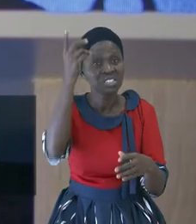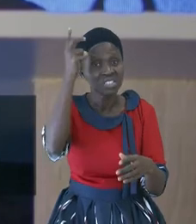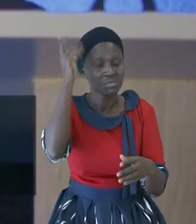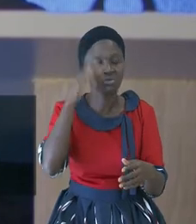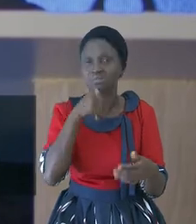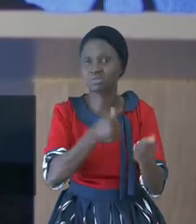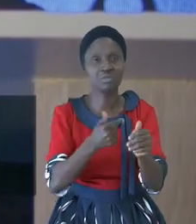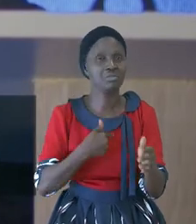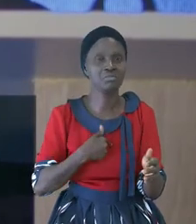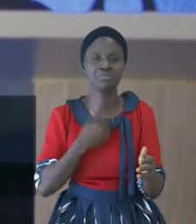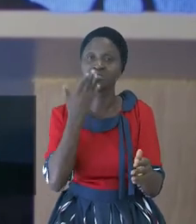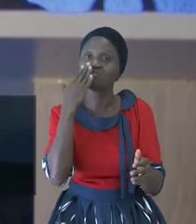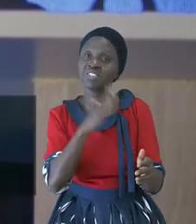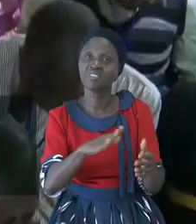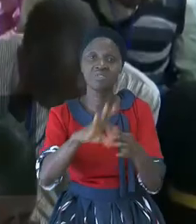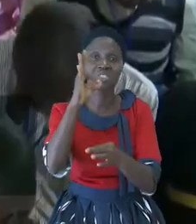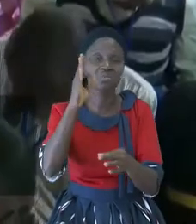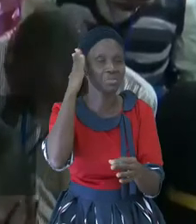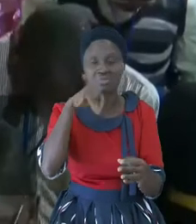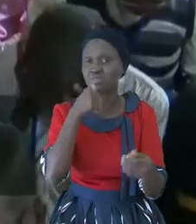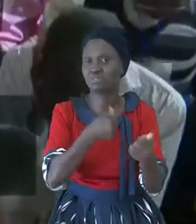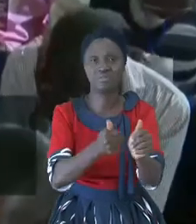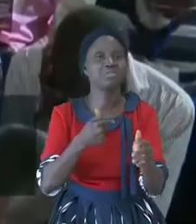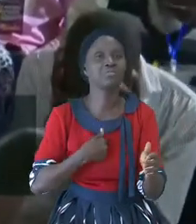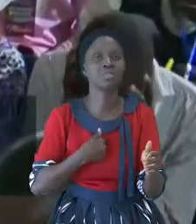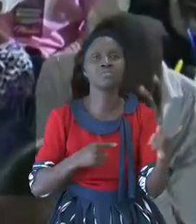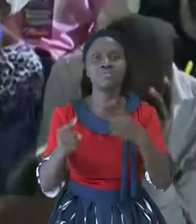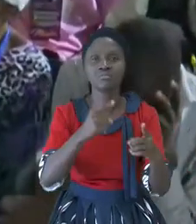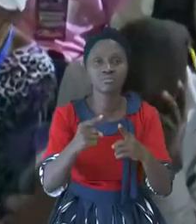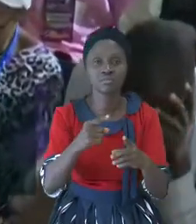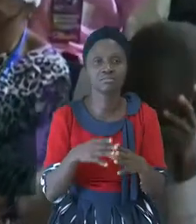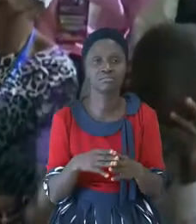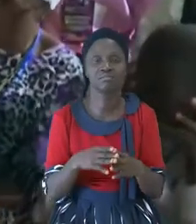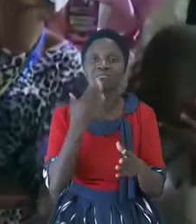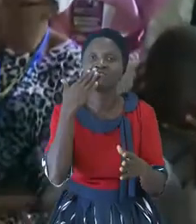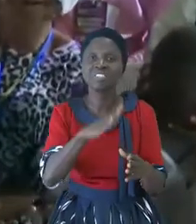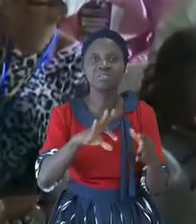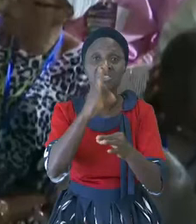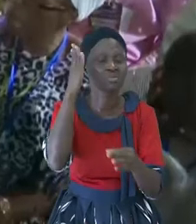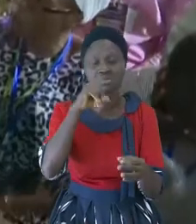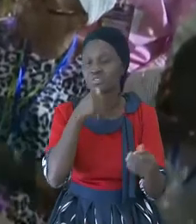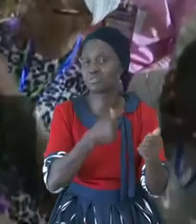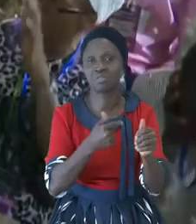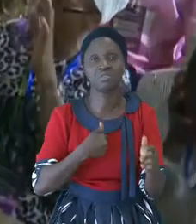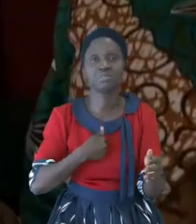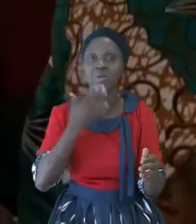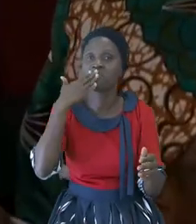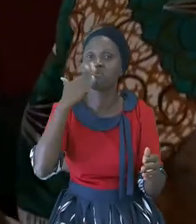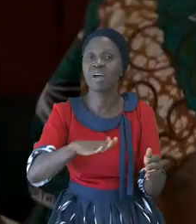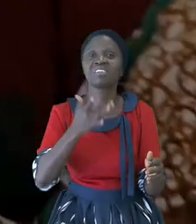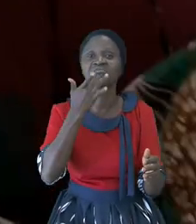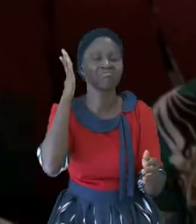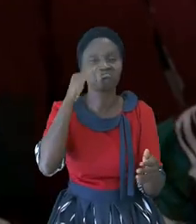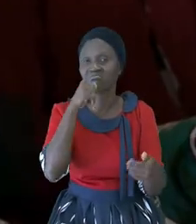Evil spirits will, say it for yourself, evil spirits will not follow me. Bad luck will not follow me.